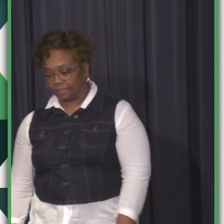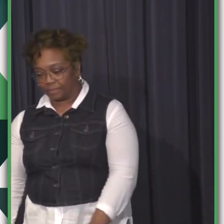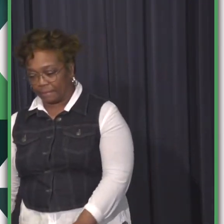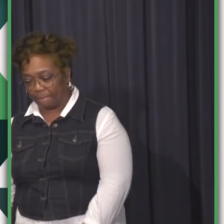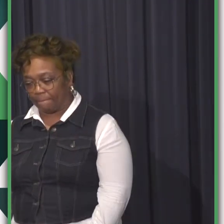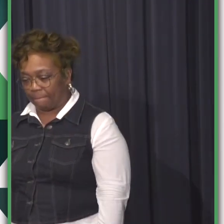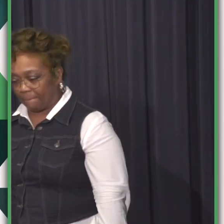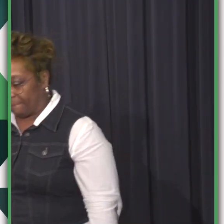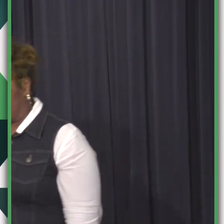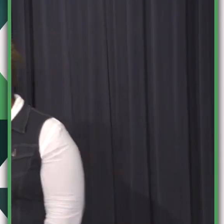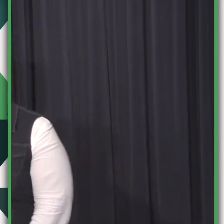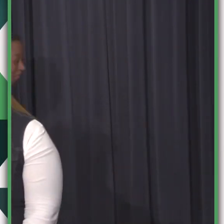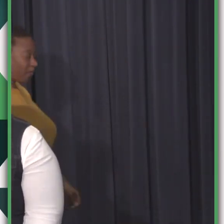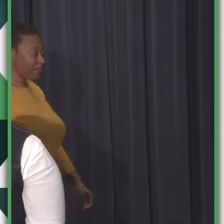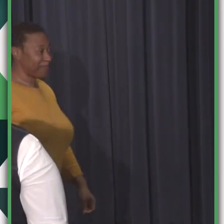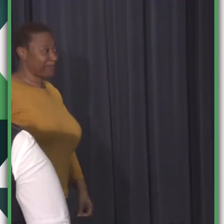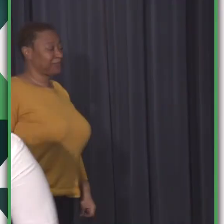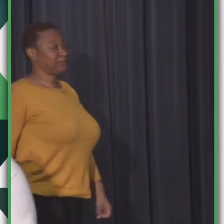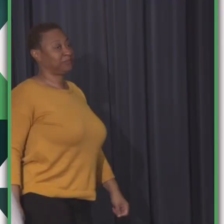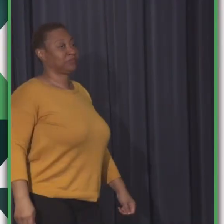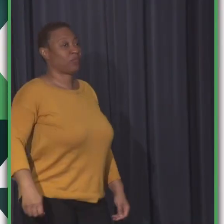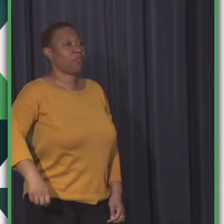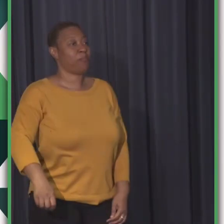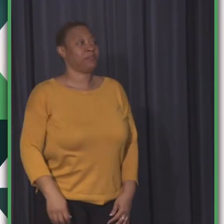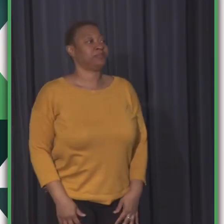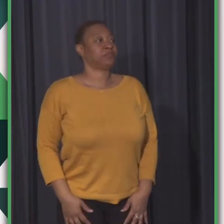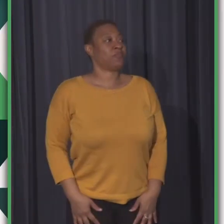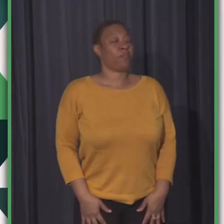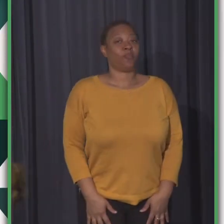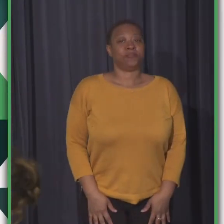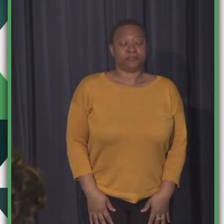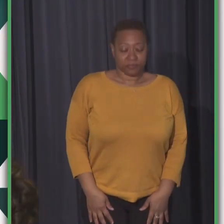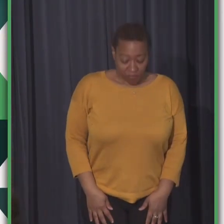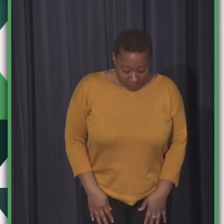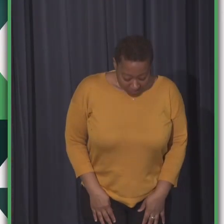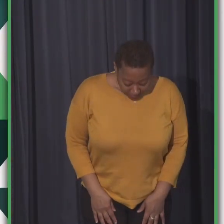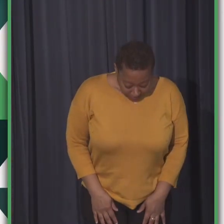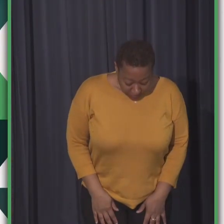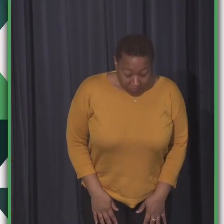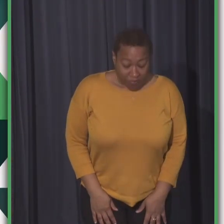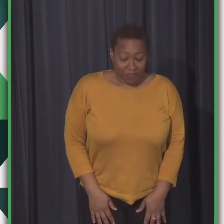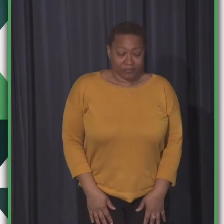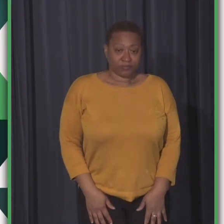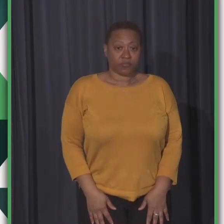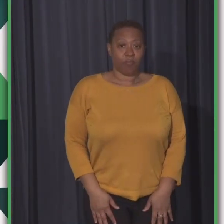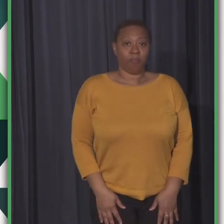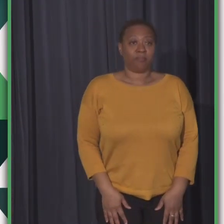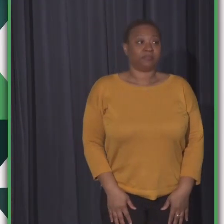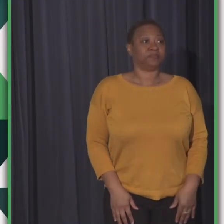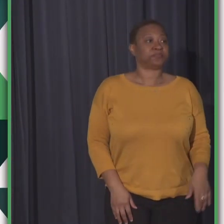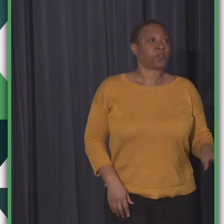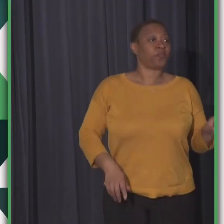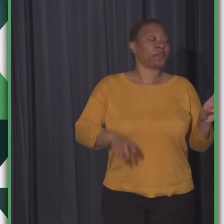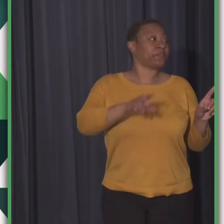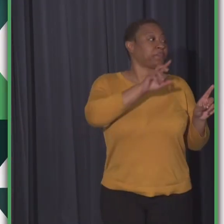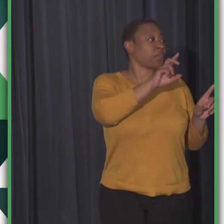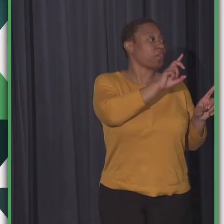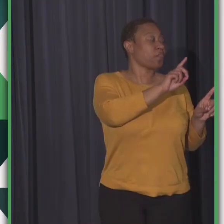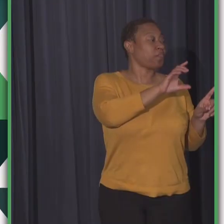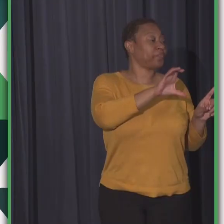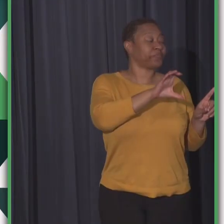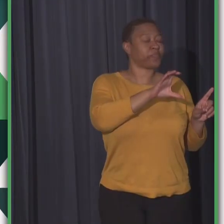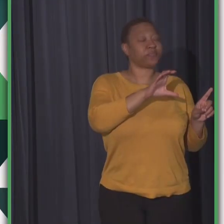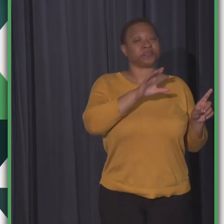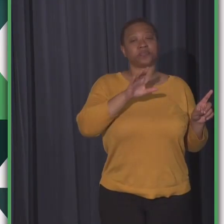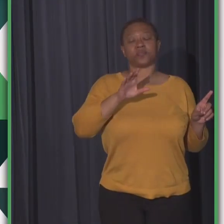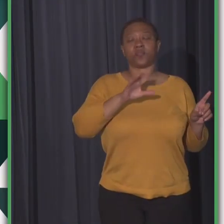I think we have to talk to, ask him about what she do. Deputy Chief, Commissioner Bernard would like